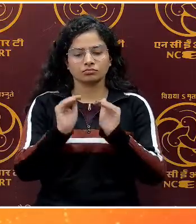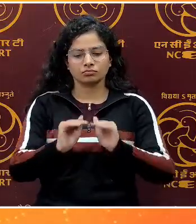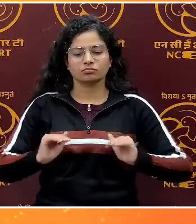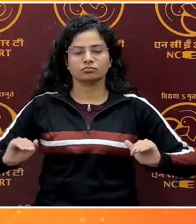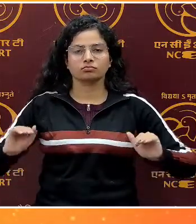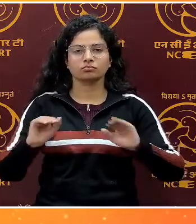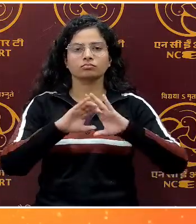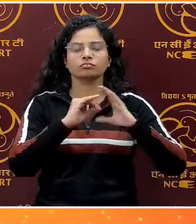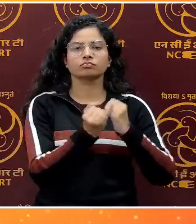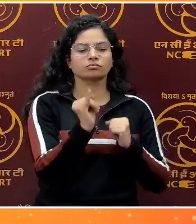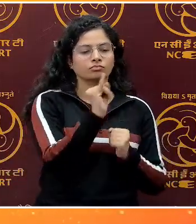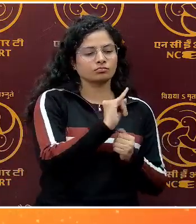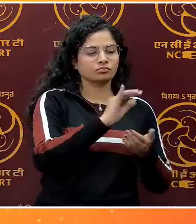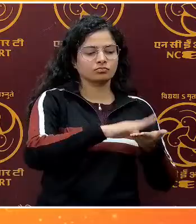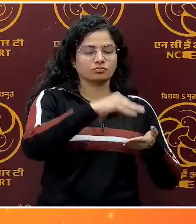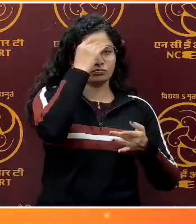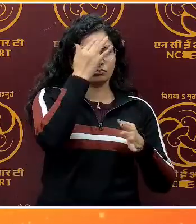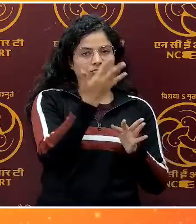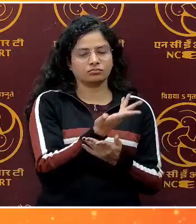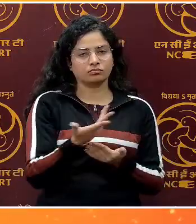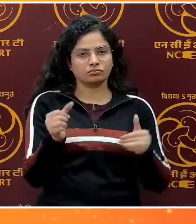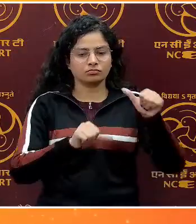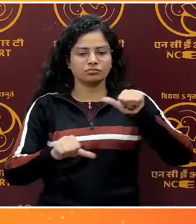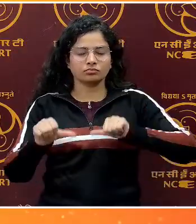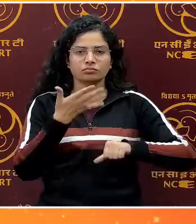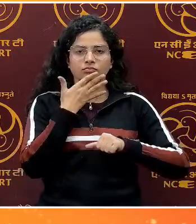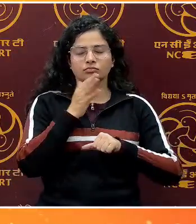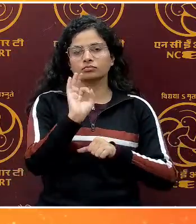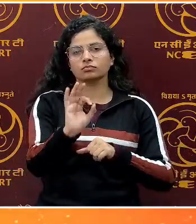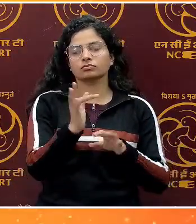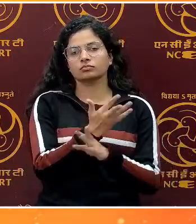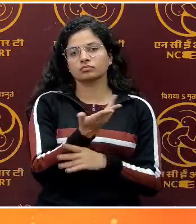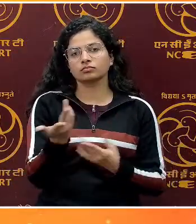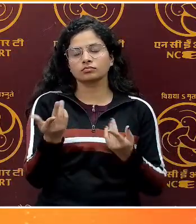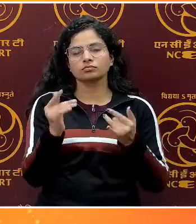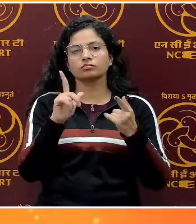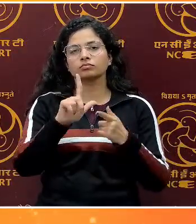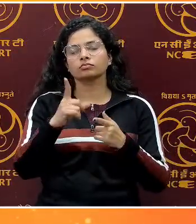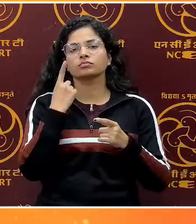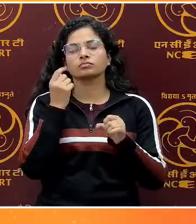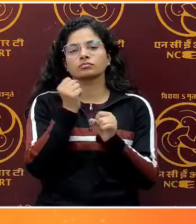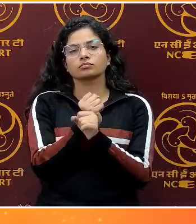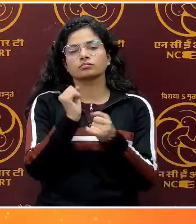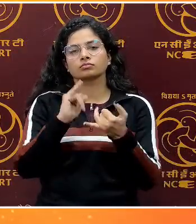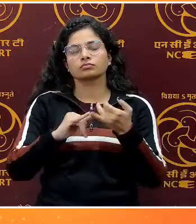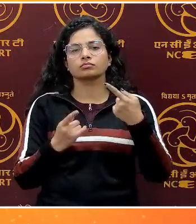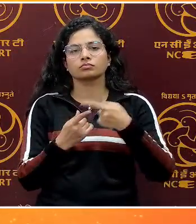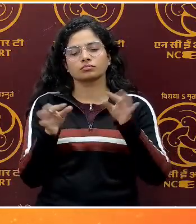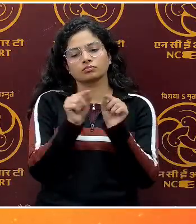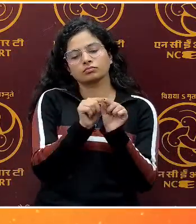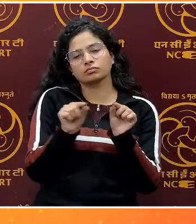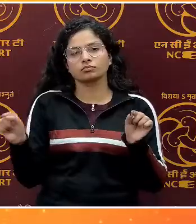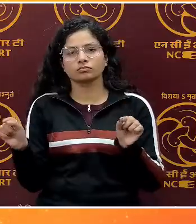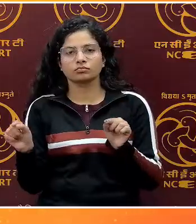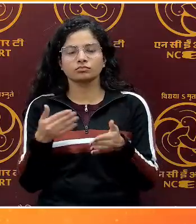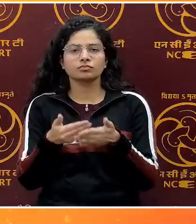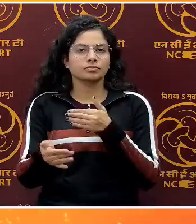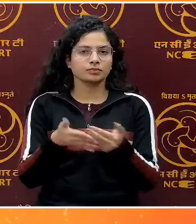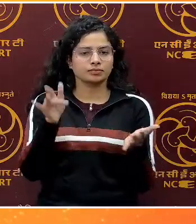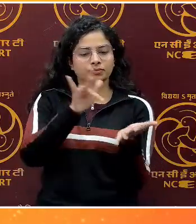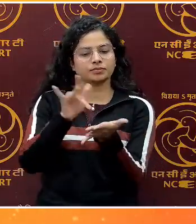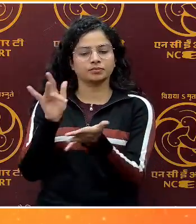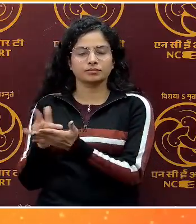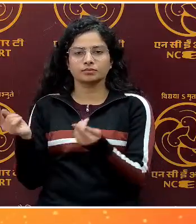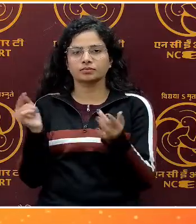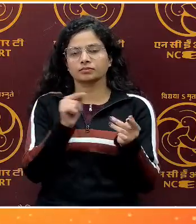in grade 6, right? That there's an experiment also, beautiful experiment, that light travels in a straight line. Okay. Wherever it is traveling,